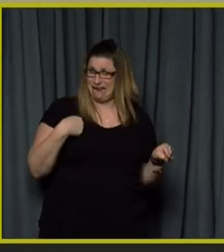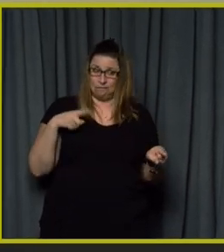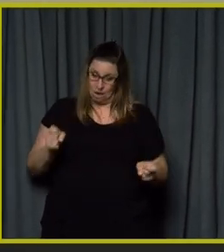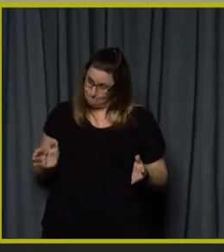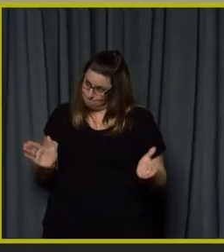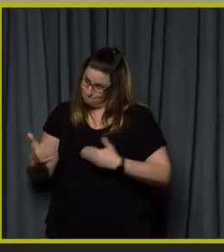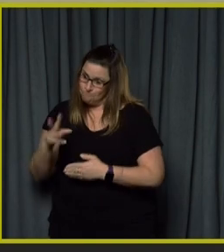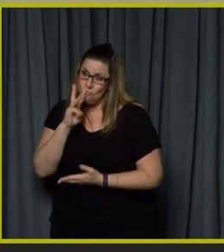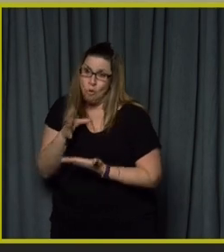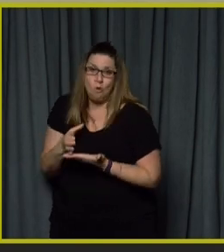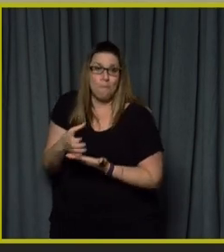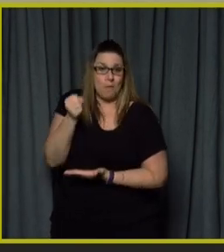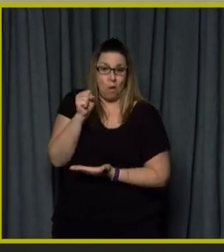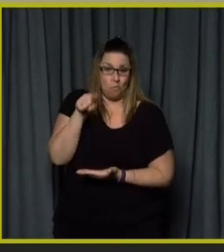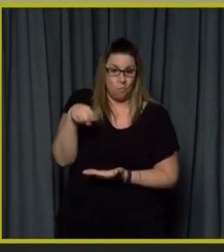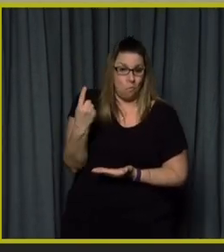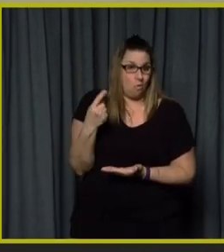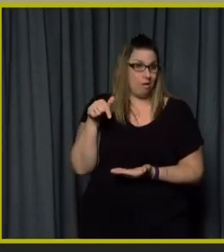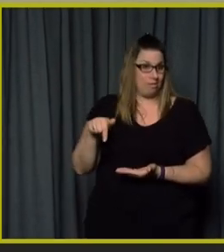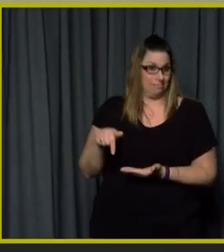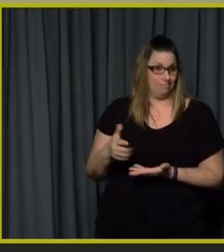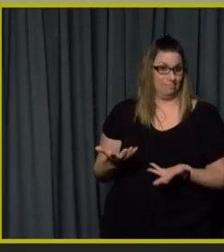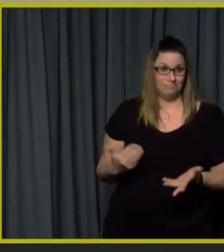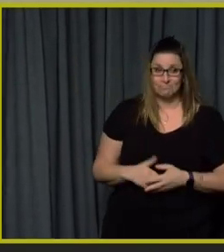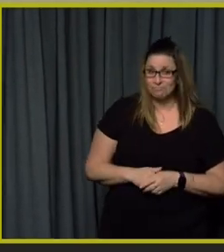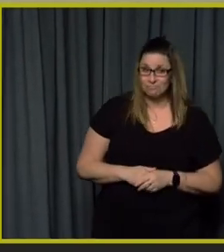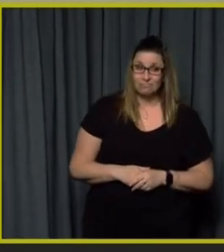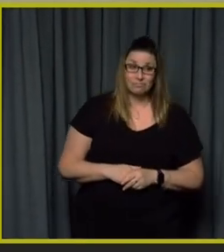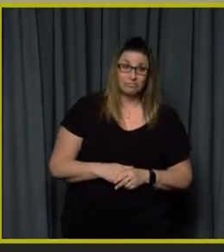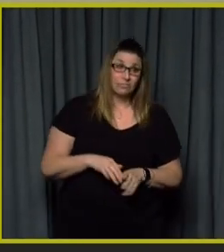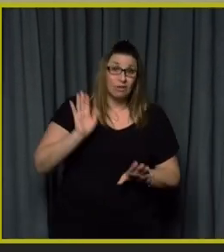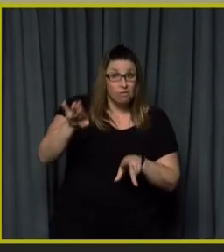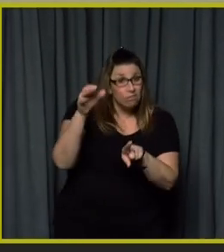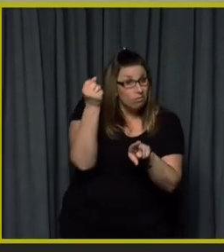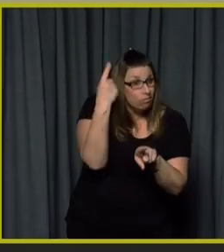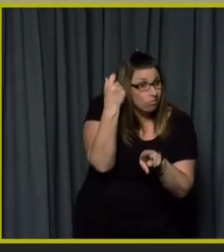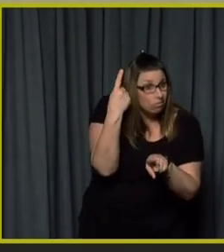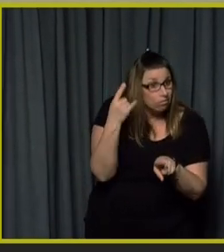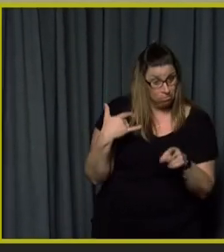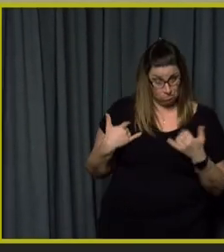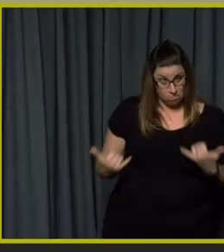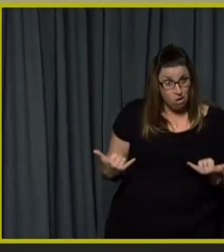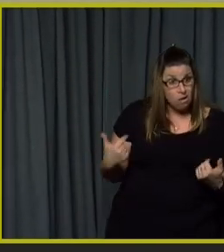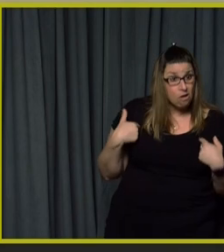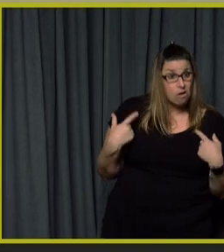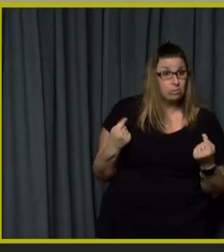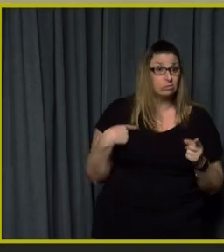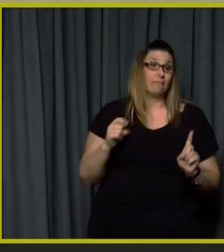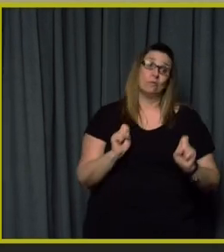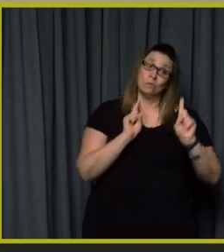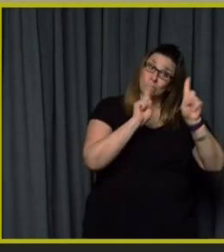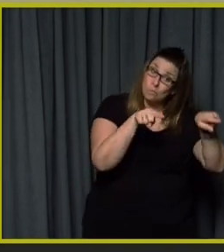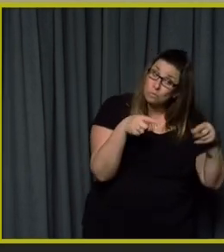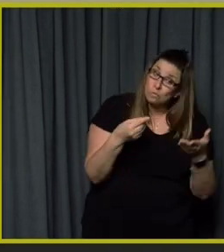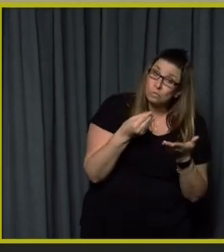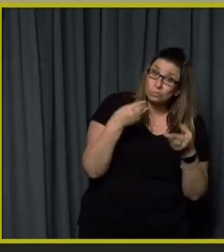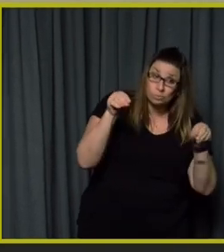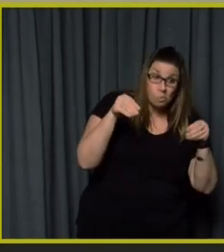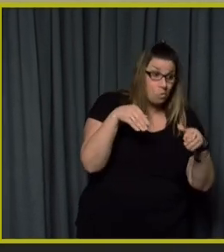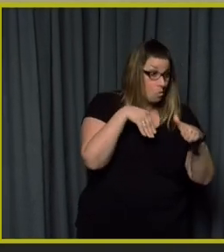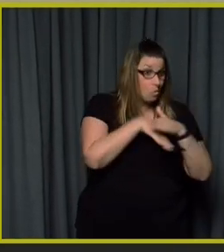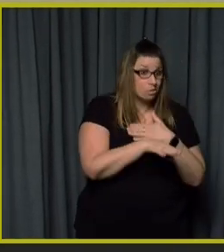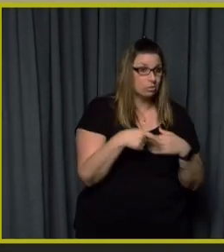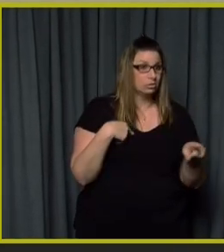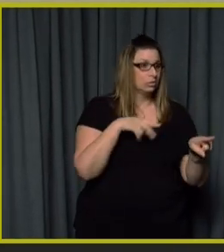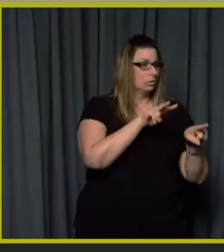tap water. But now that I'm going out to the stores, the shelves are often empty of the supplies that